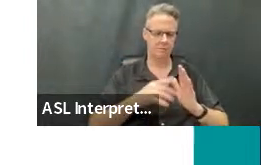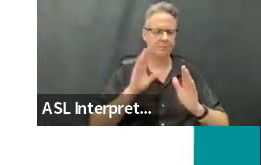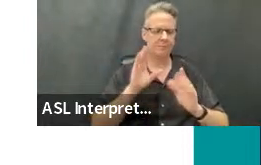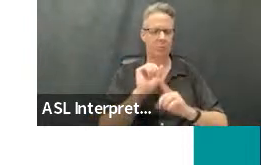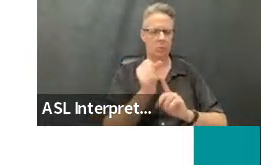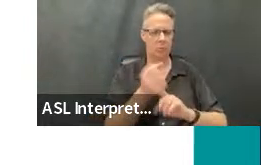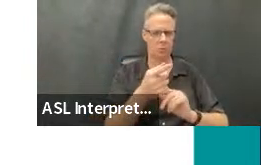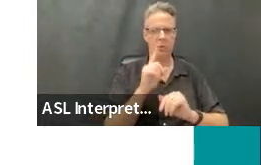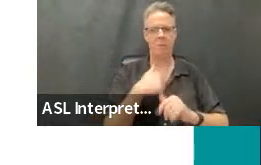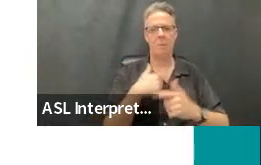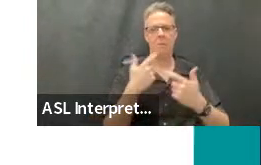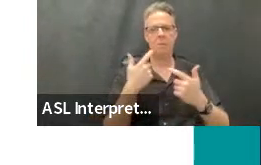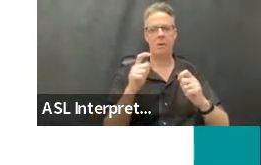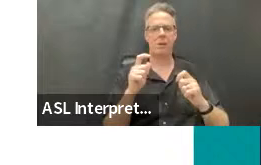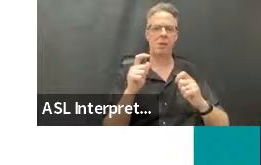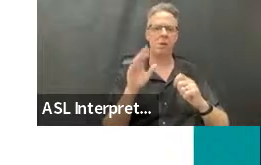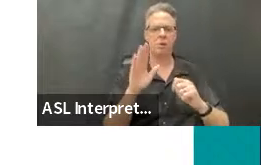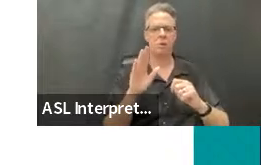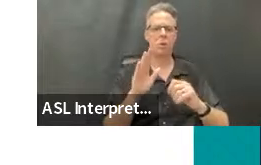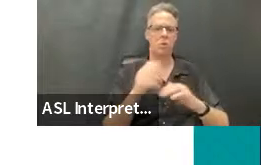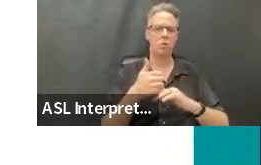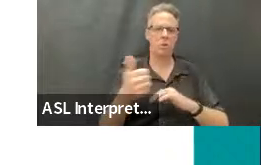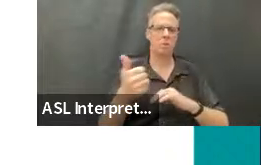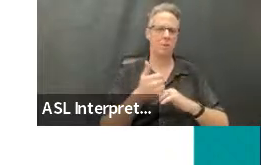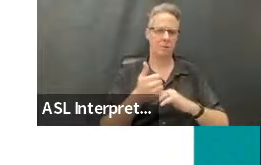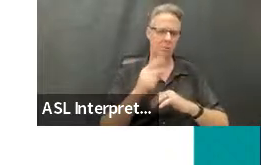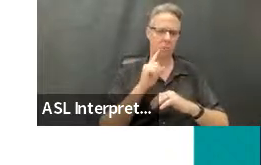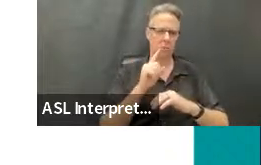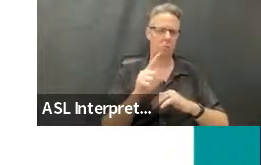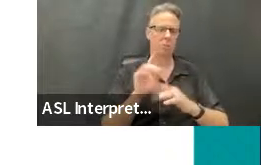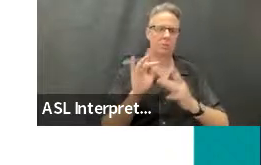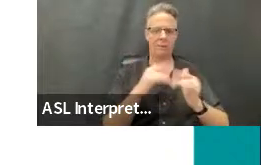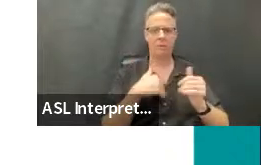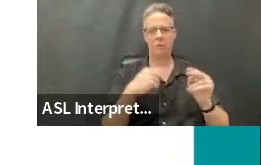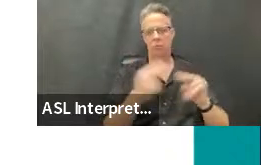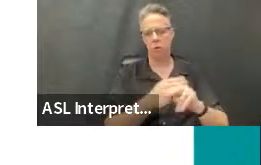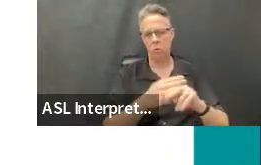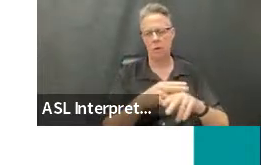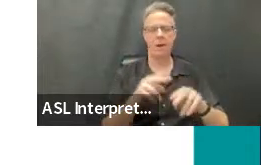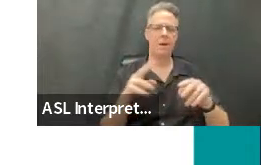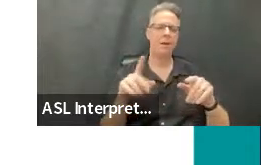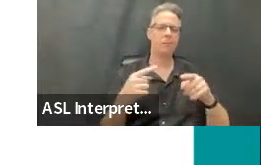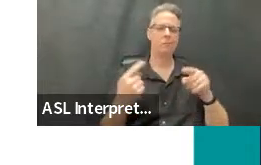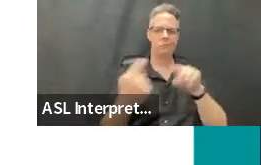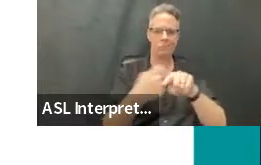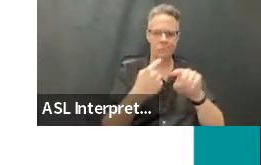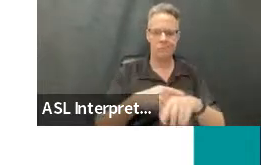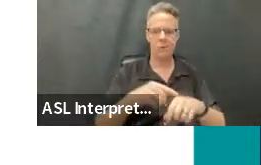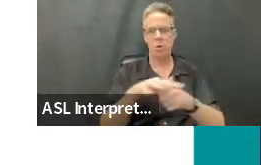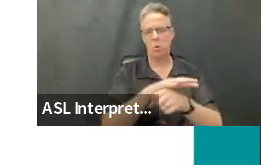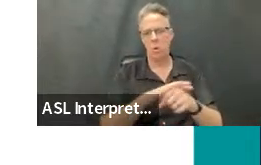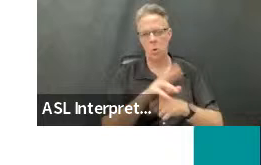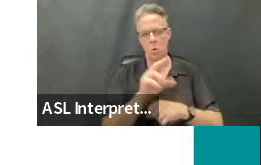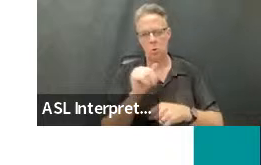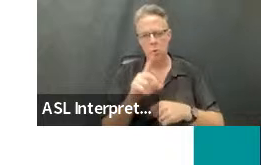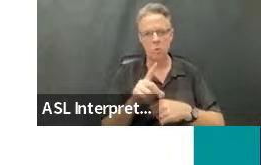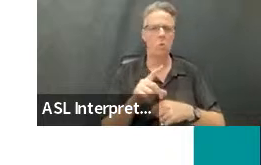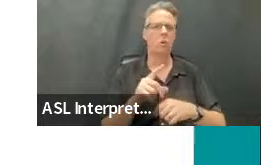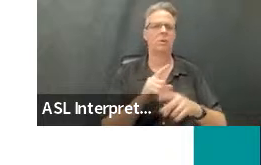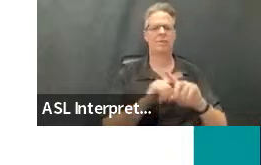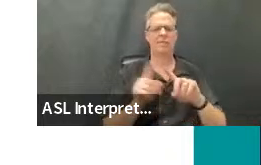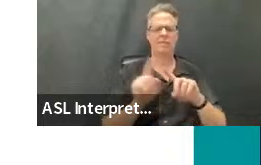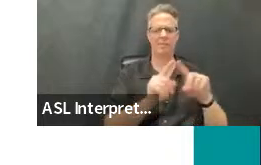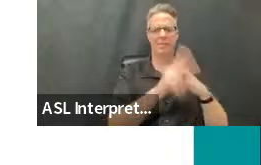big transportation network in our area that's very diverse. Got freeways, highways, local roads, transit, and active transportation systems. So